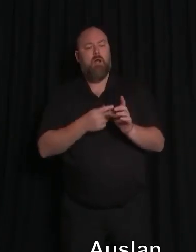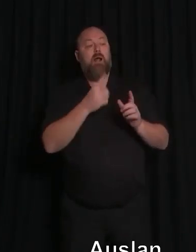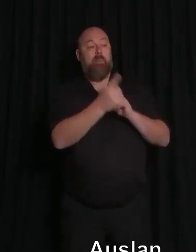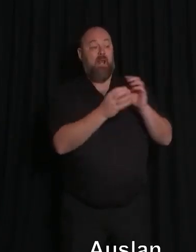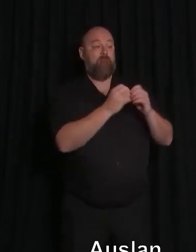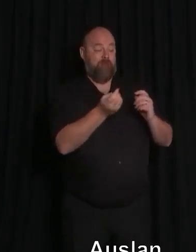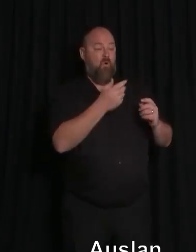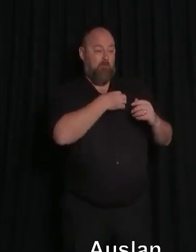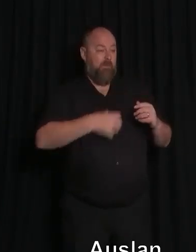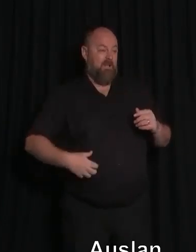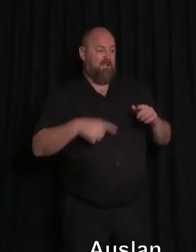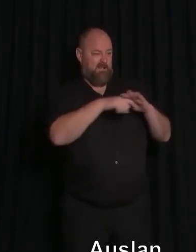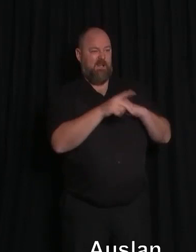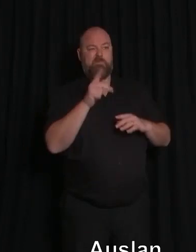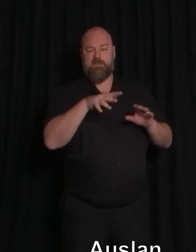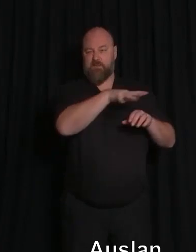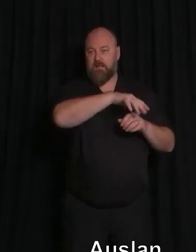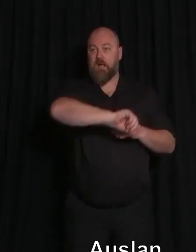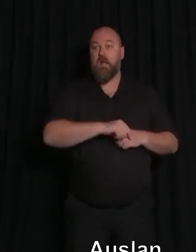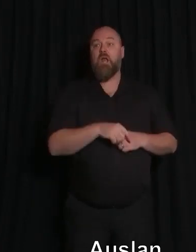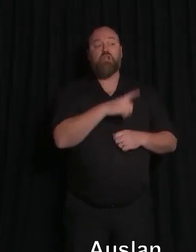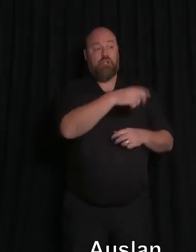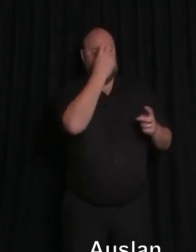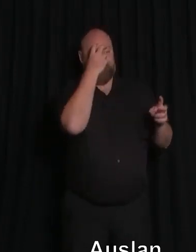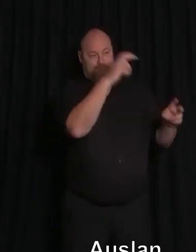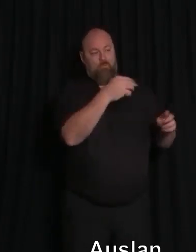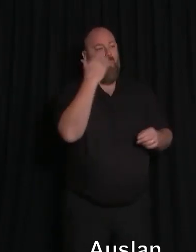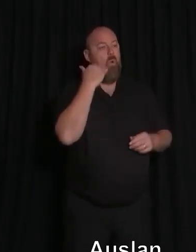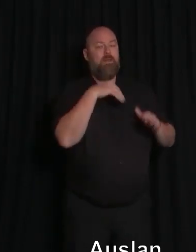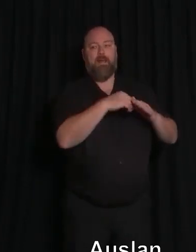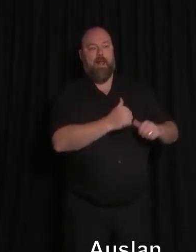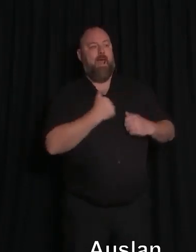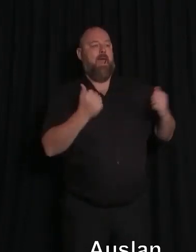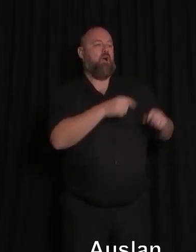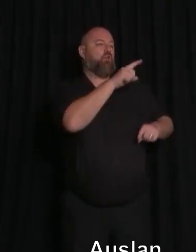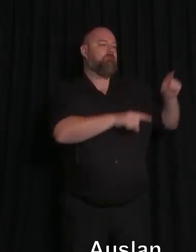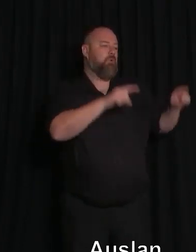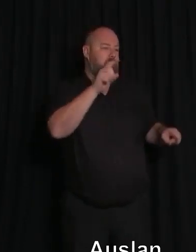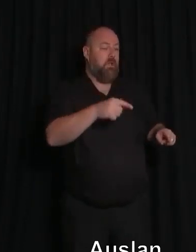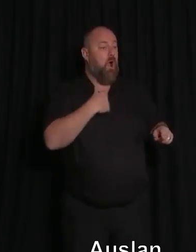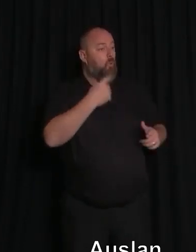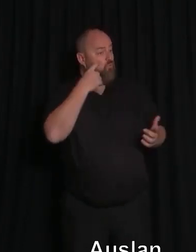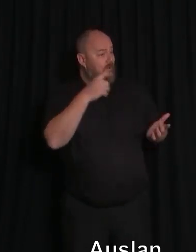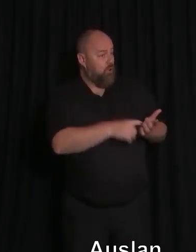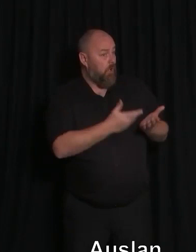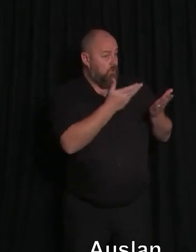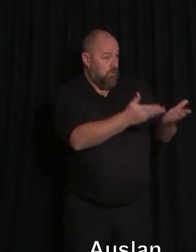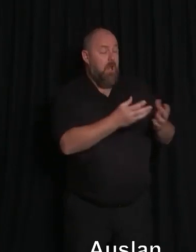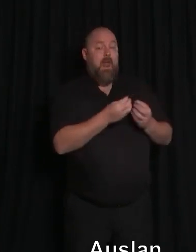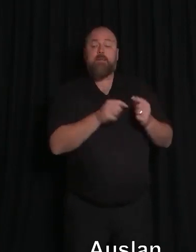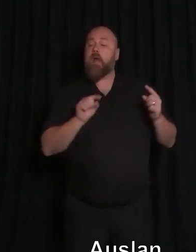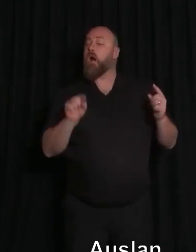Pacific and women leaders, coined Women in All Our Diversity. And I want to acknowledge in some parts of the world